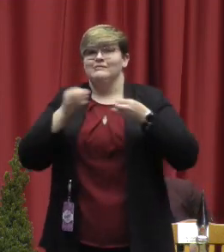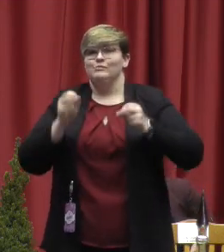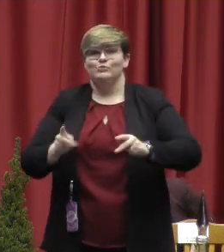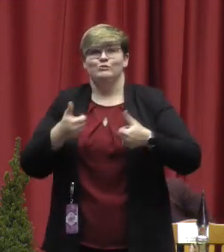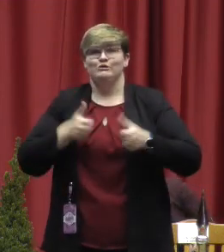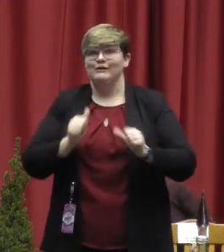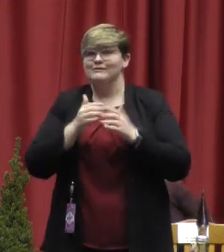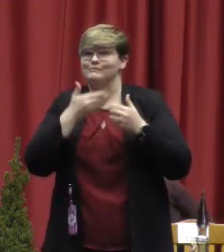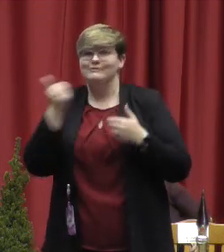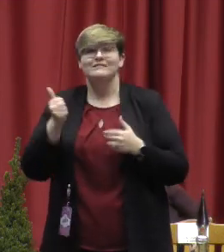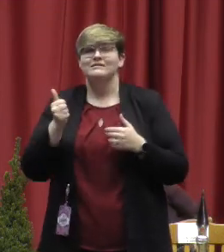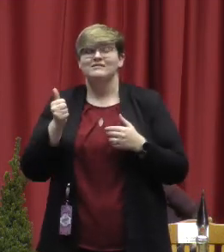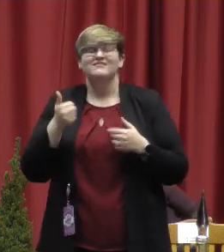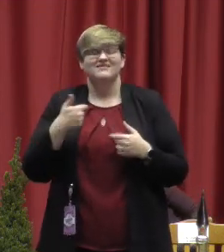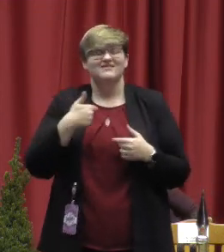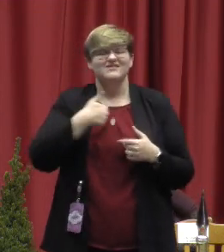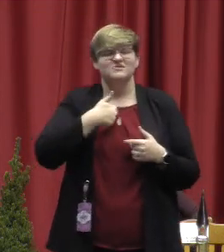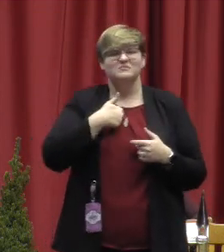one of those.